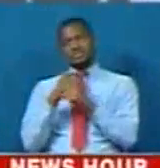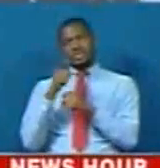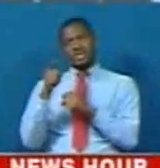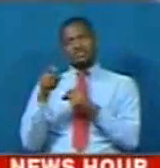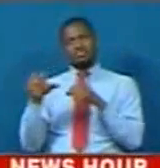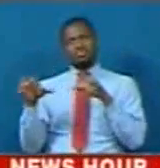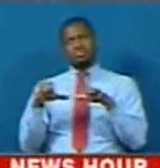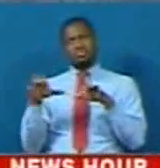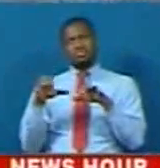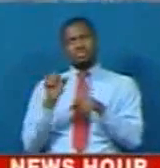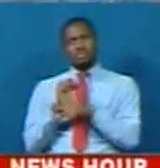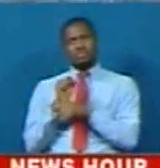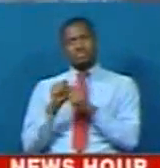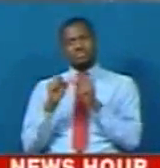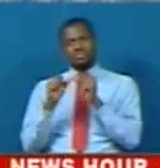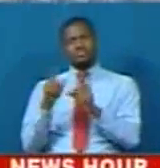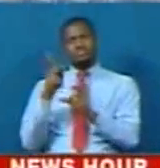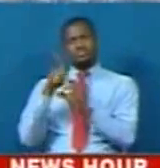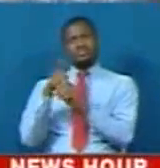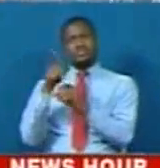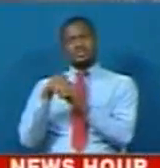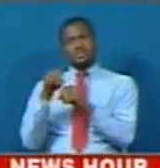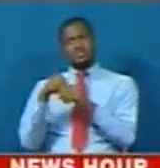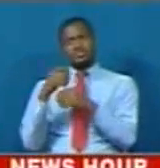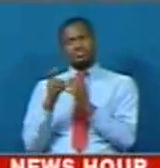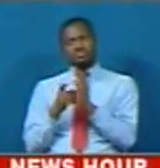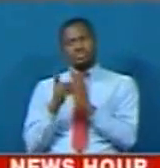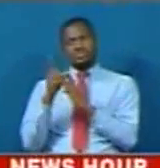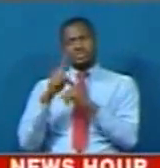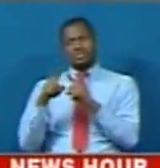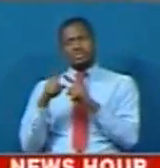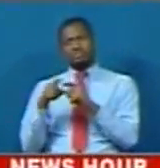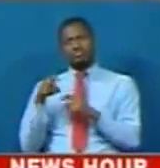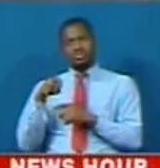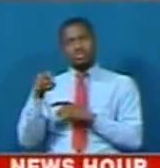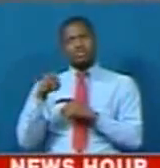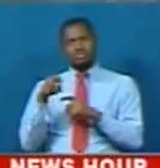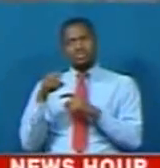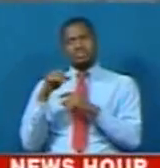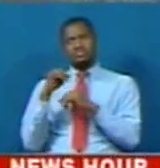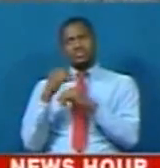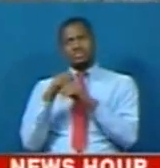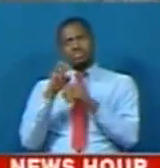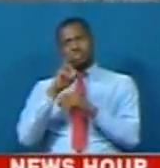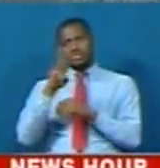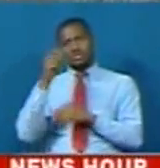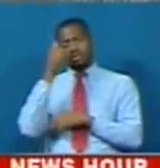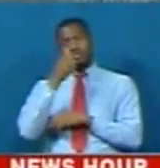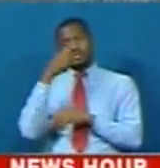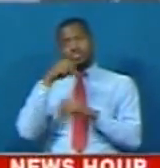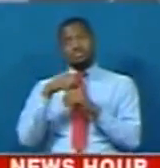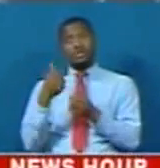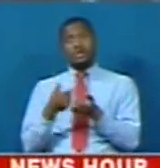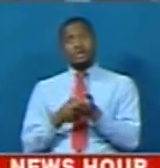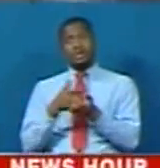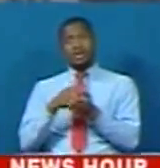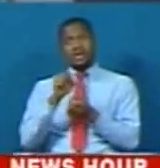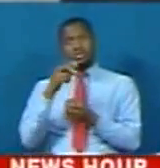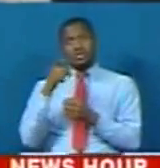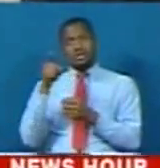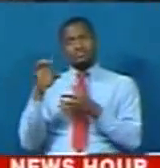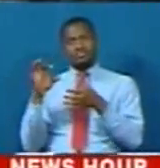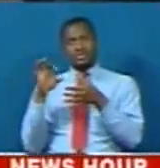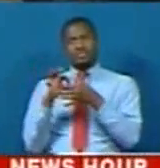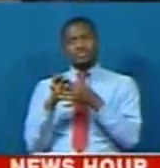Ashok Leyland have been actively present and participating in the development of the transport industries in West Africa. In Ghana,